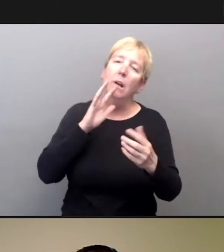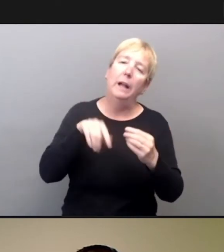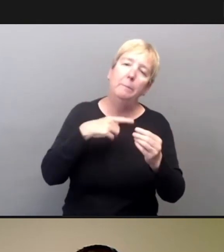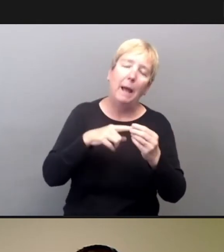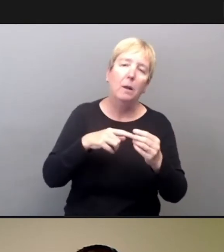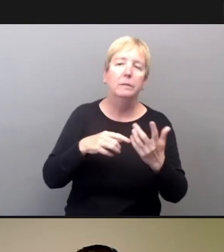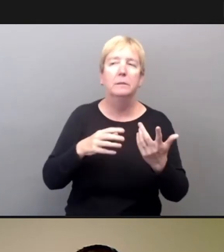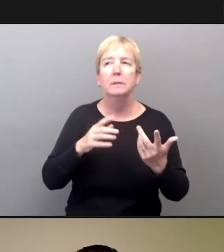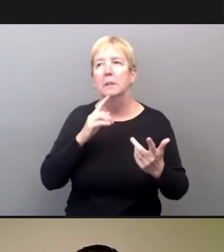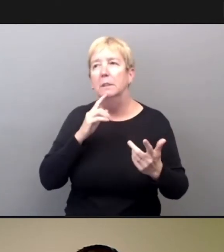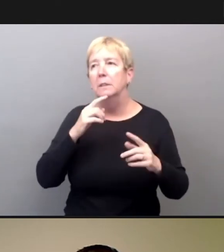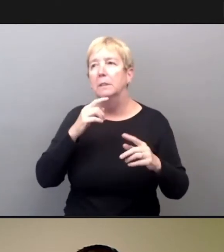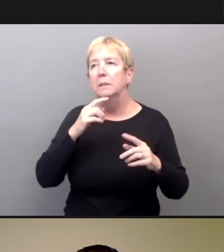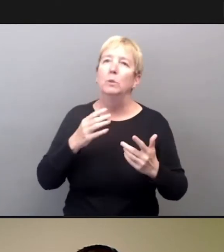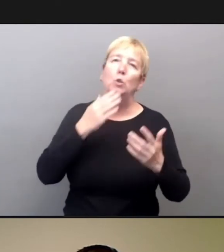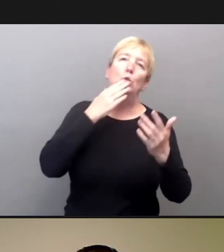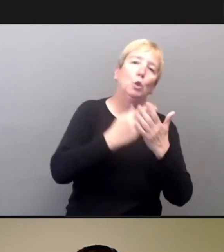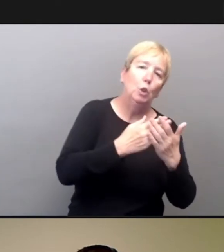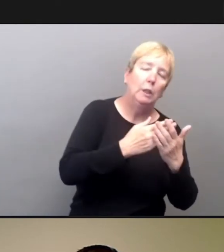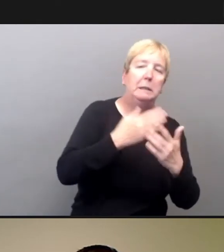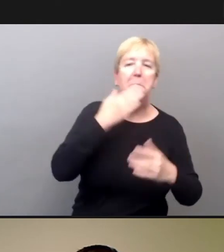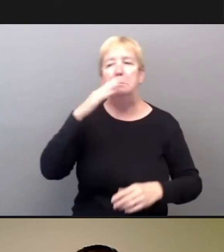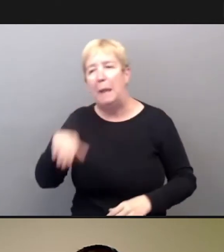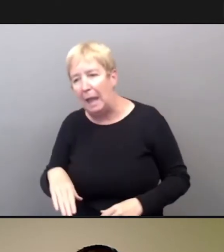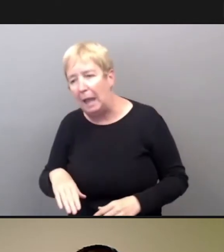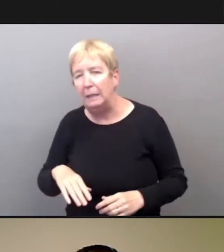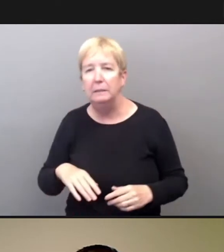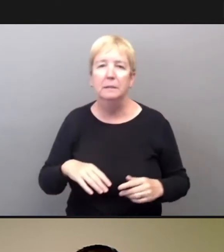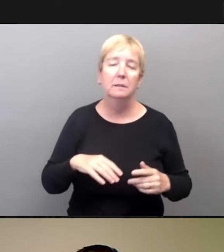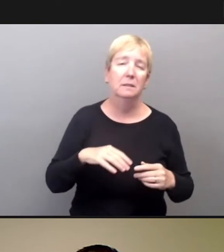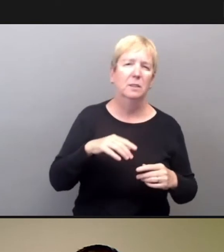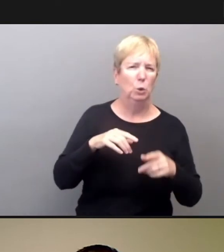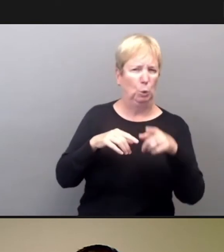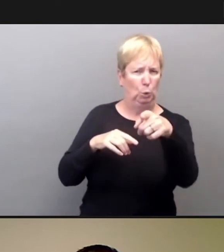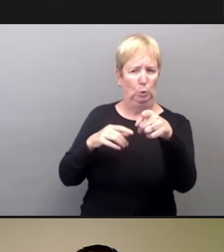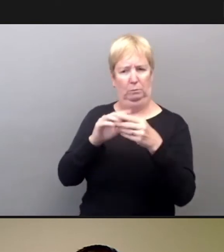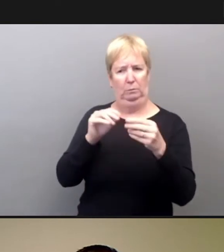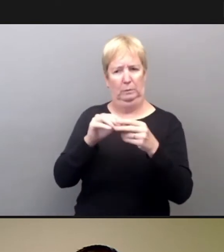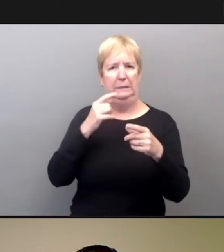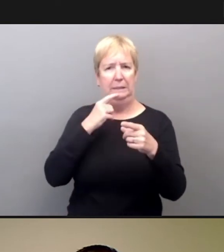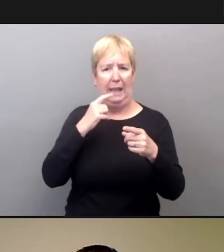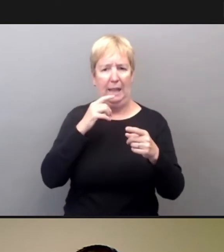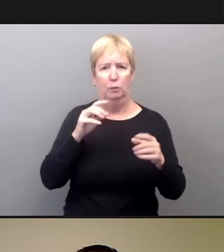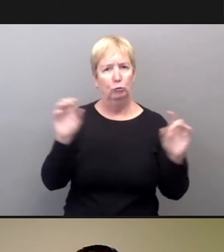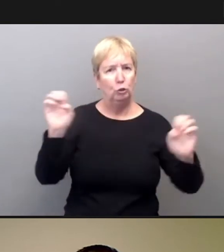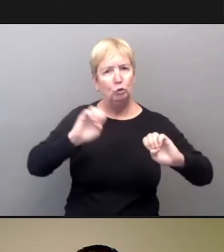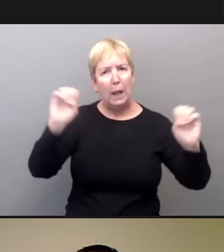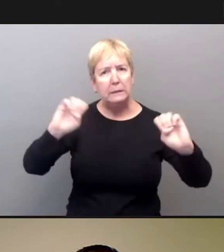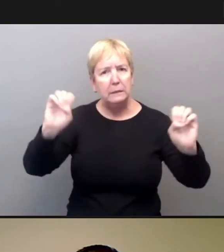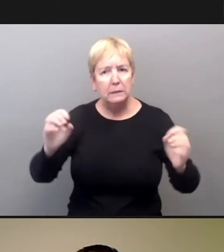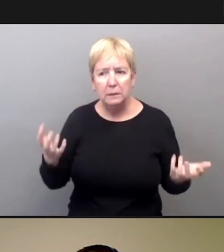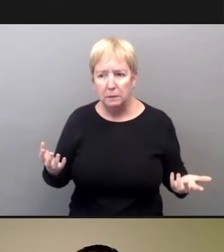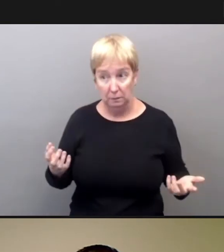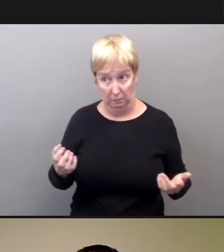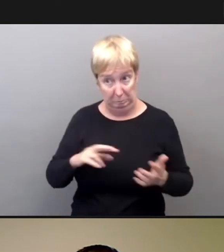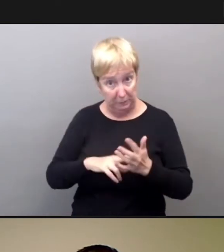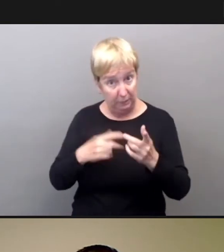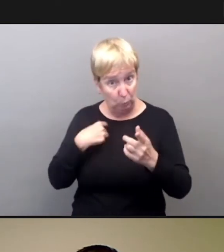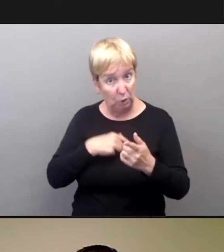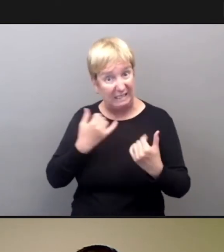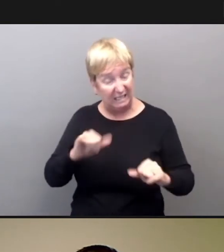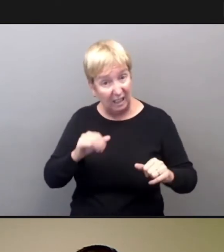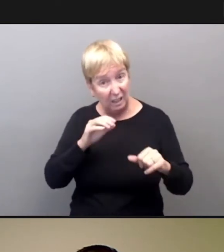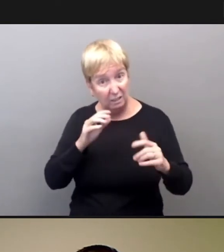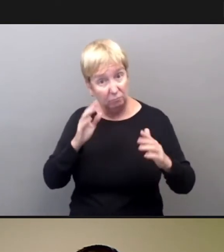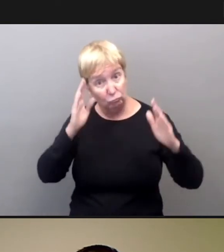Because it still seems like, well, you said the word crisis, it still seems like we're in trouble. I'm sort of trying to get a sense of where are we right now